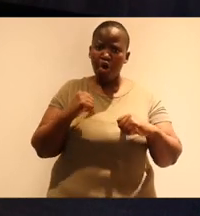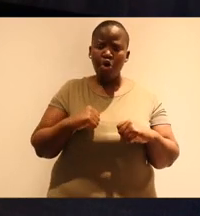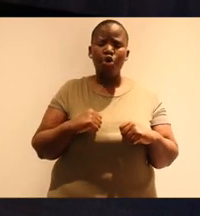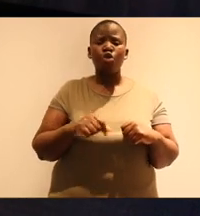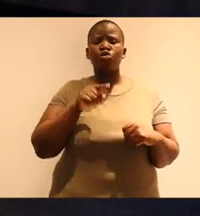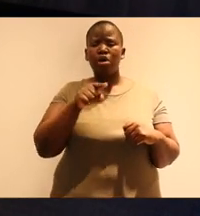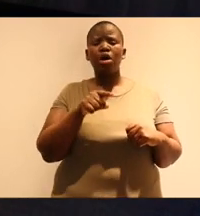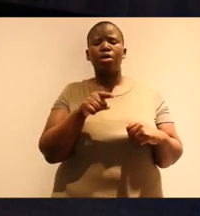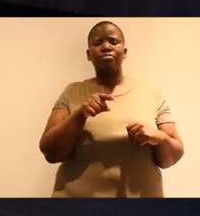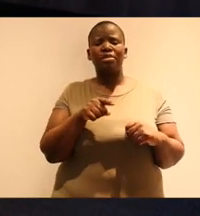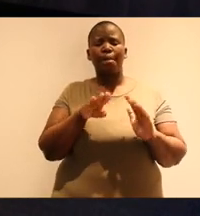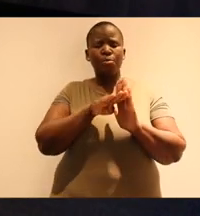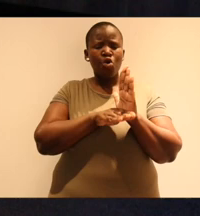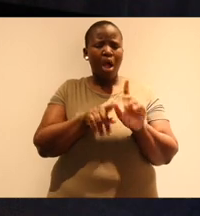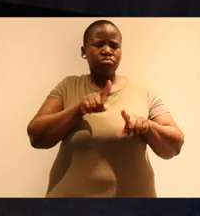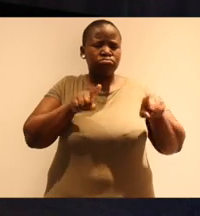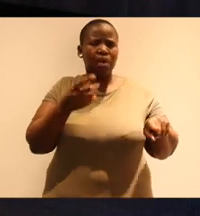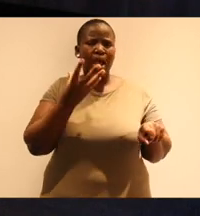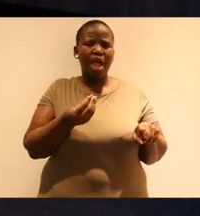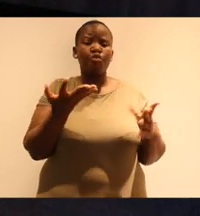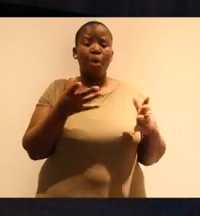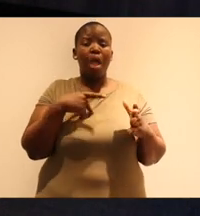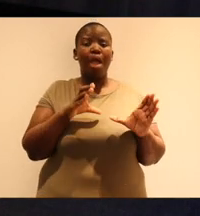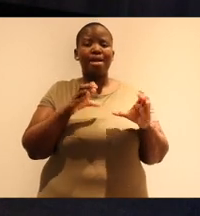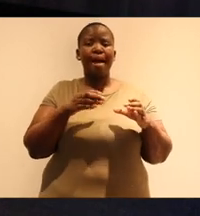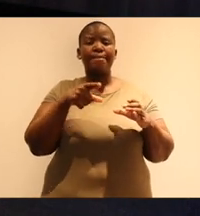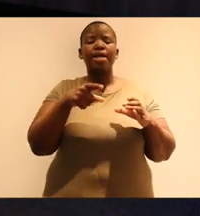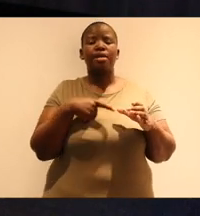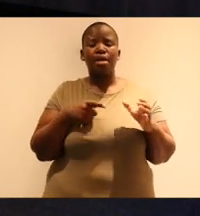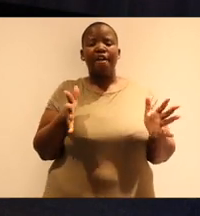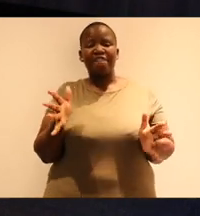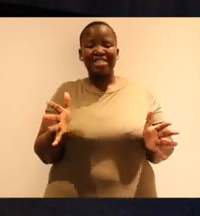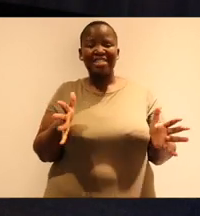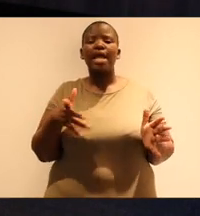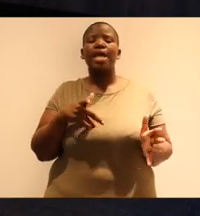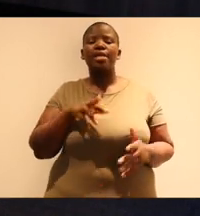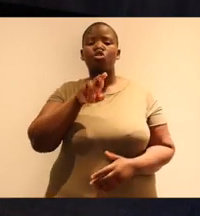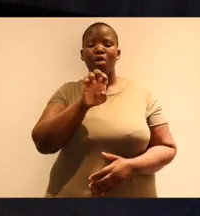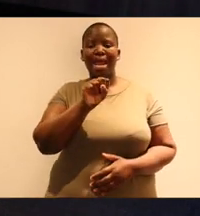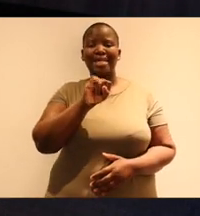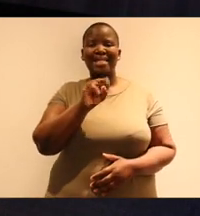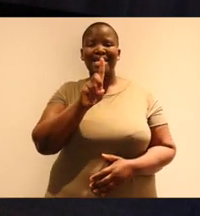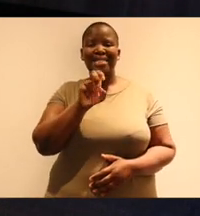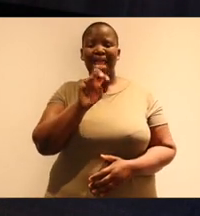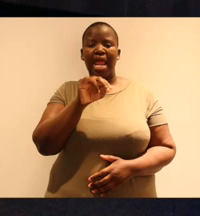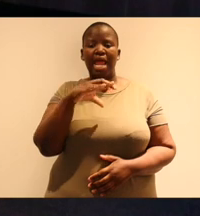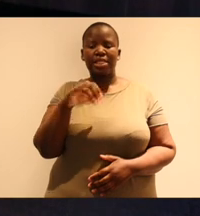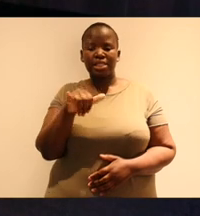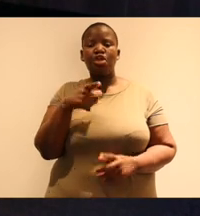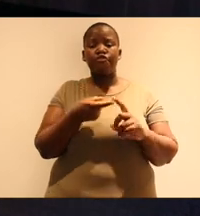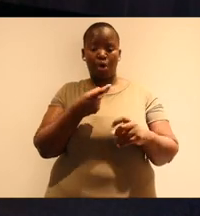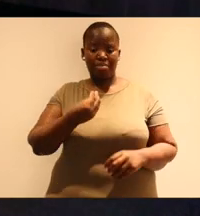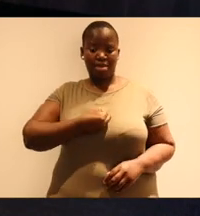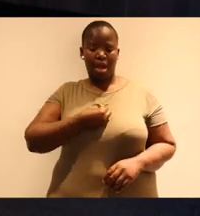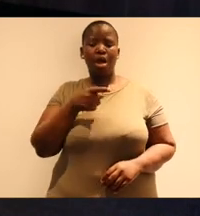residency programs whereby the company facilitates residency programs with young artists from South Africa